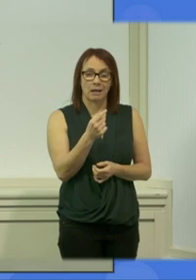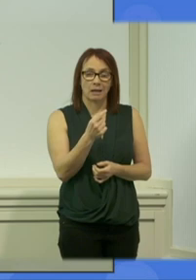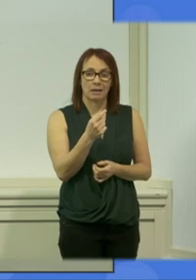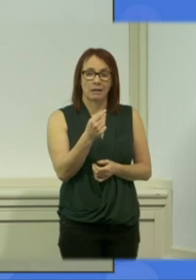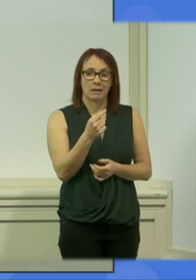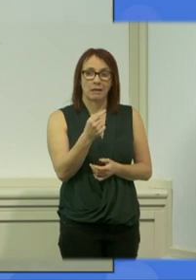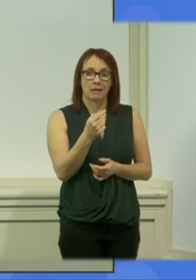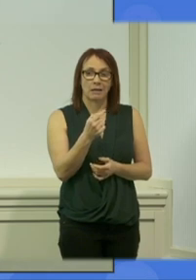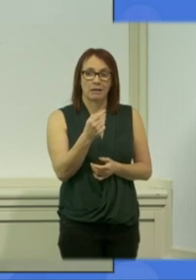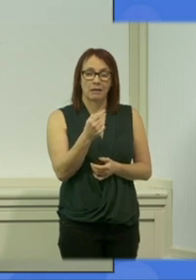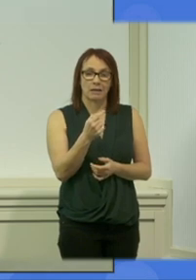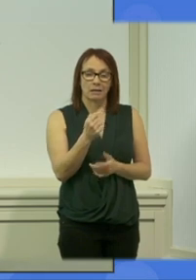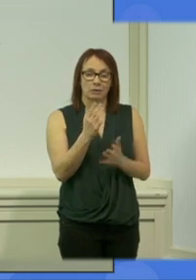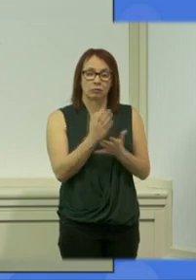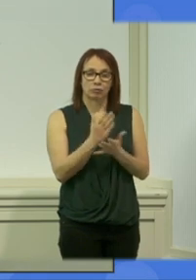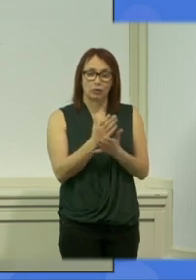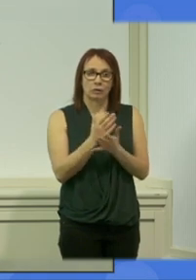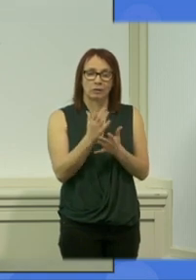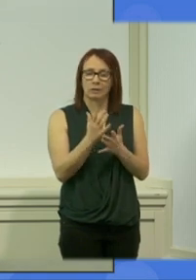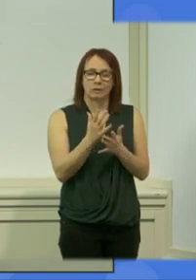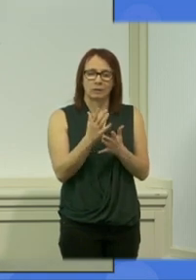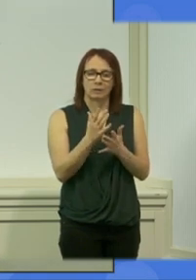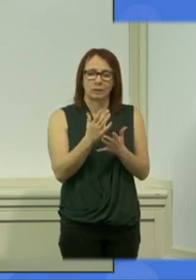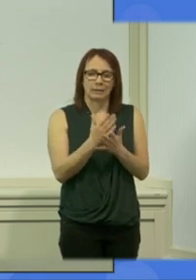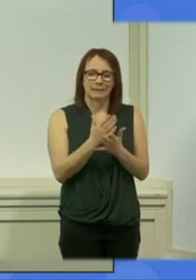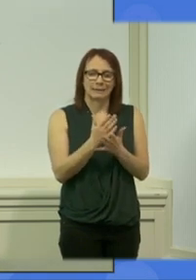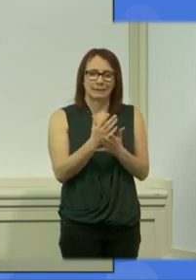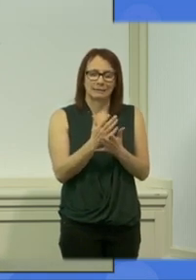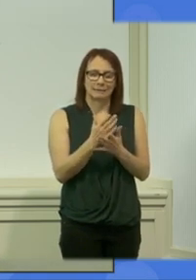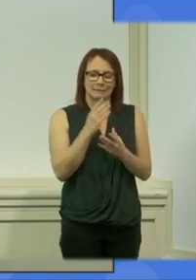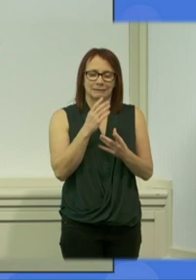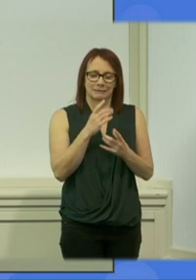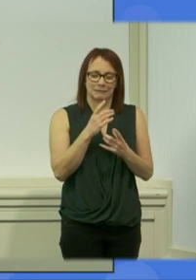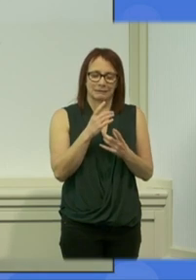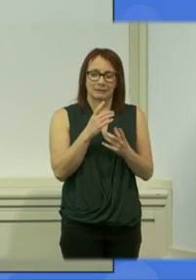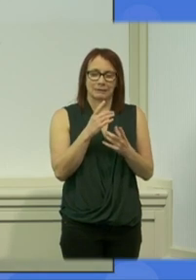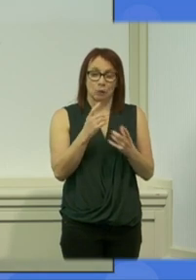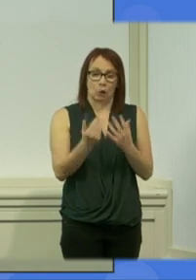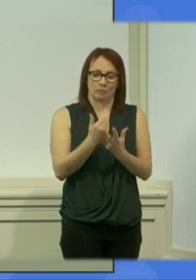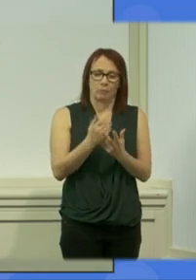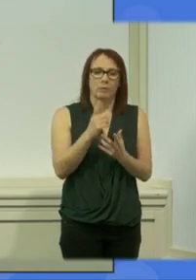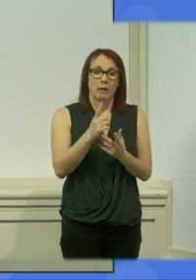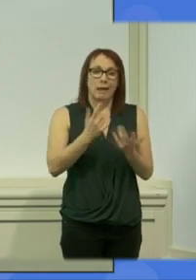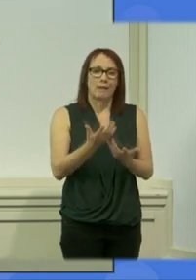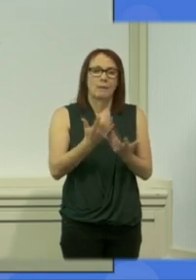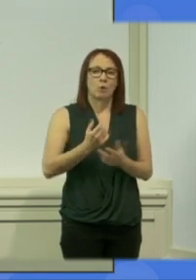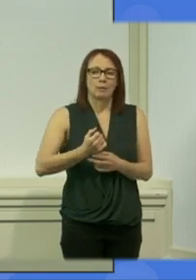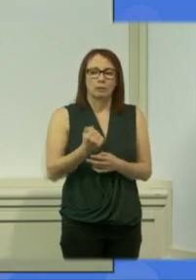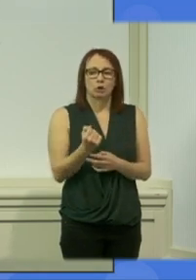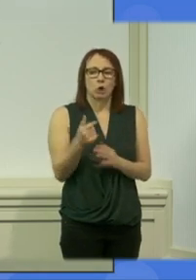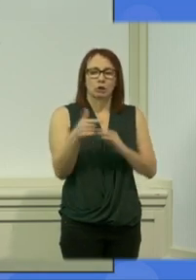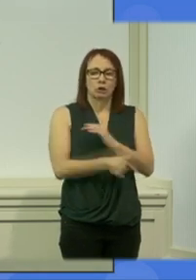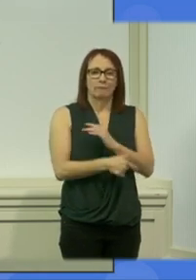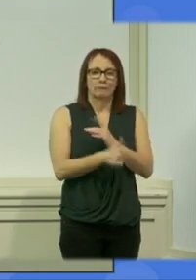Phillips made this point that and I didn't get quite into the slide. At the moment, the Scottish deficit is covered by the UK